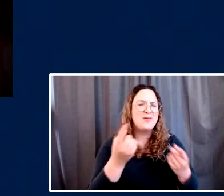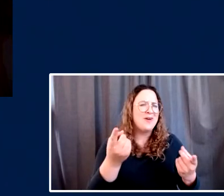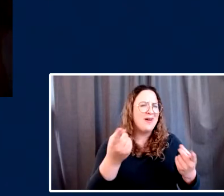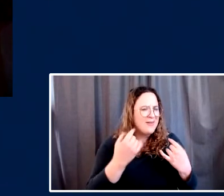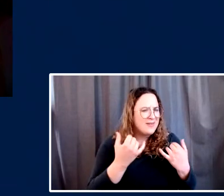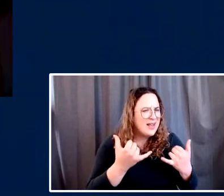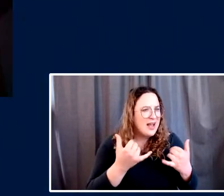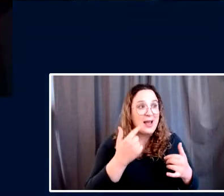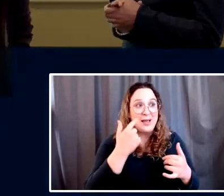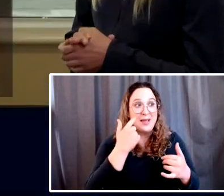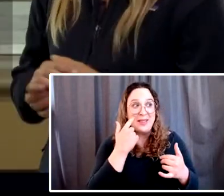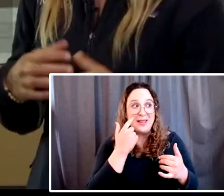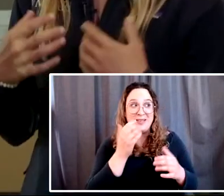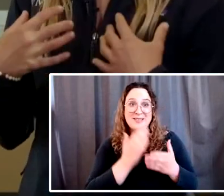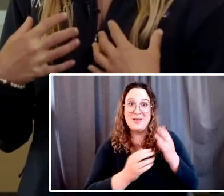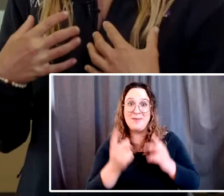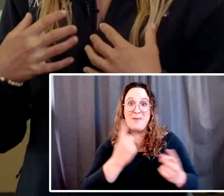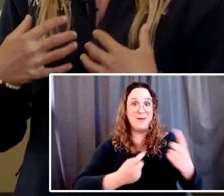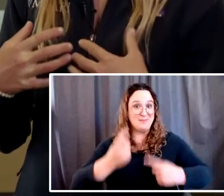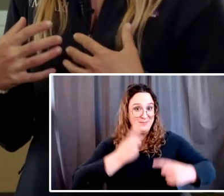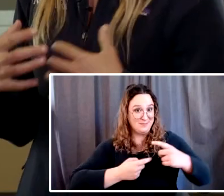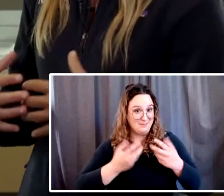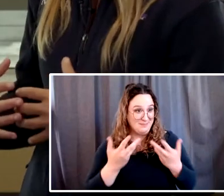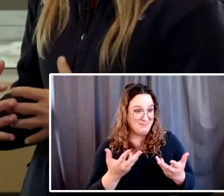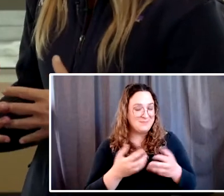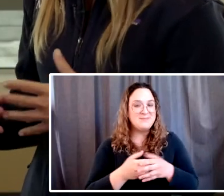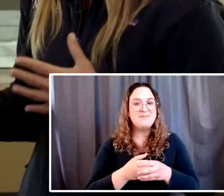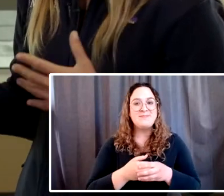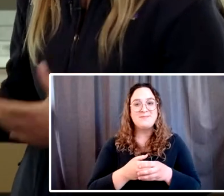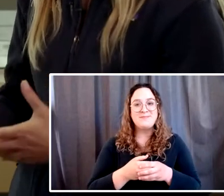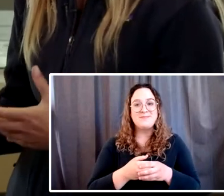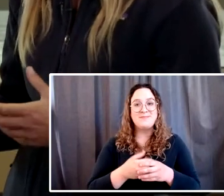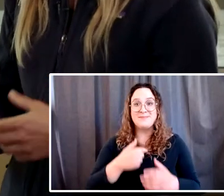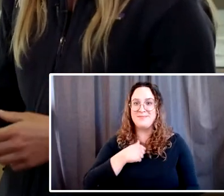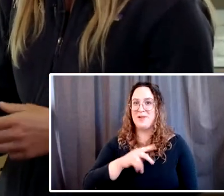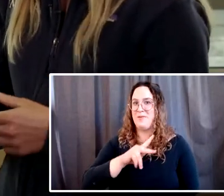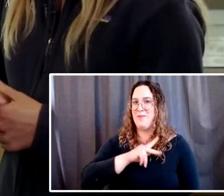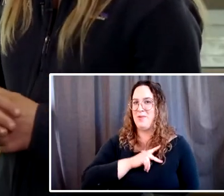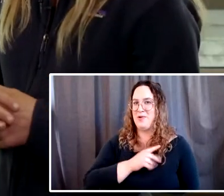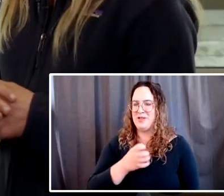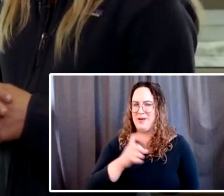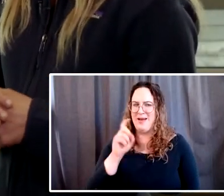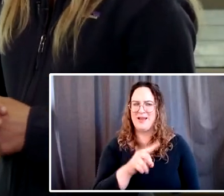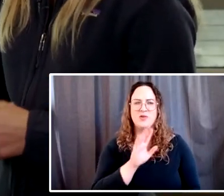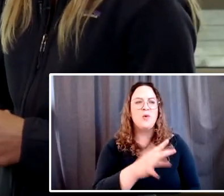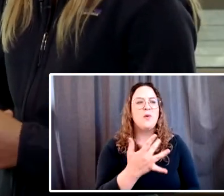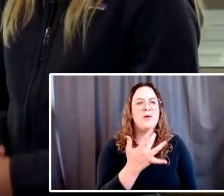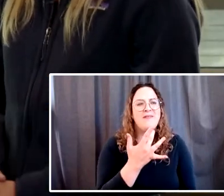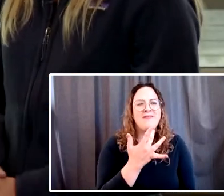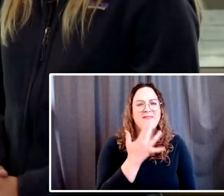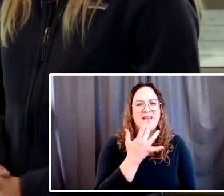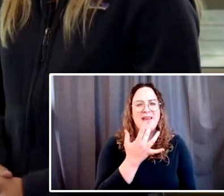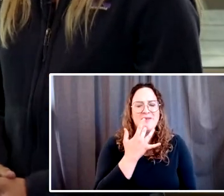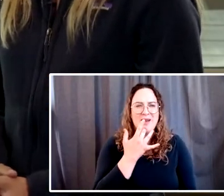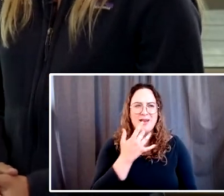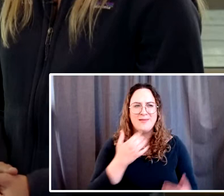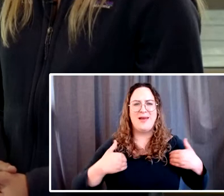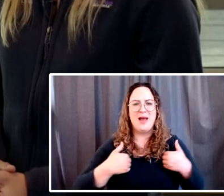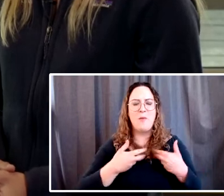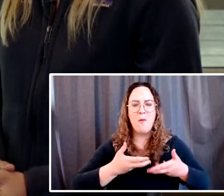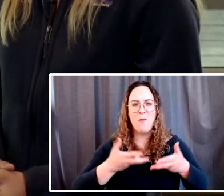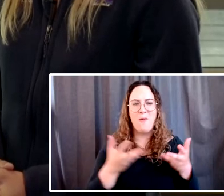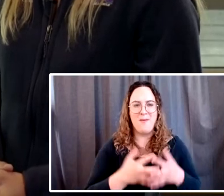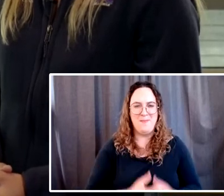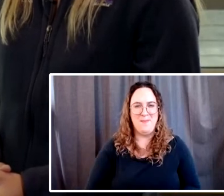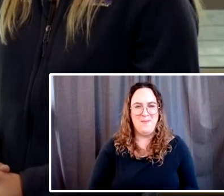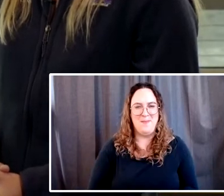questions from our audience. I want to personally know, what's your favorite deep sea creature?